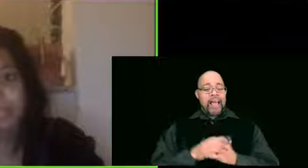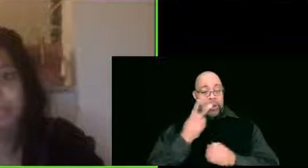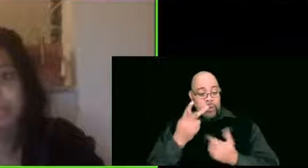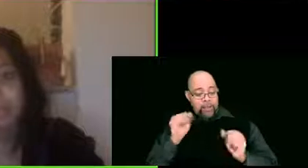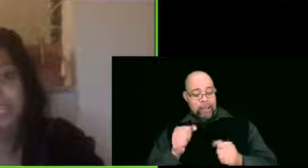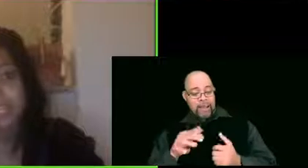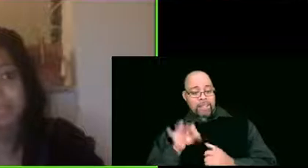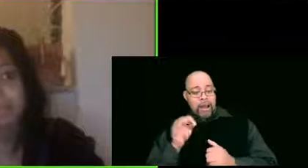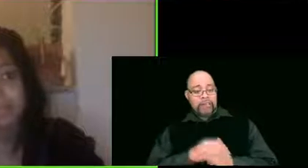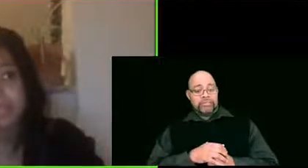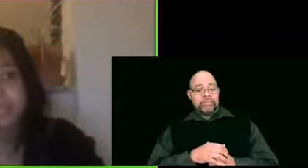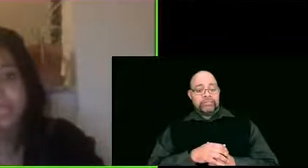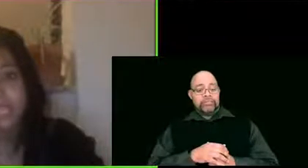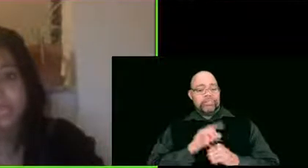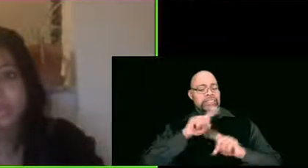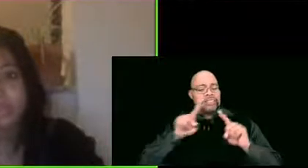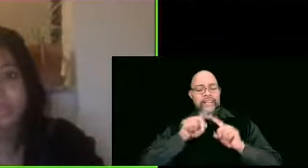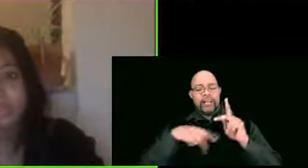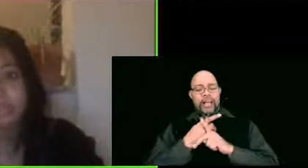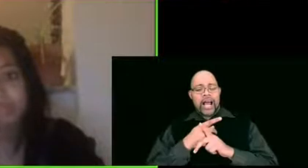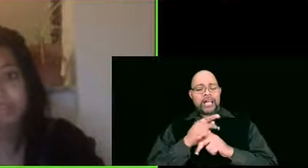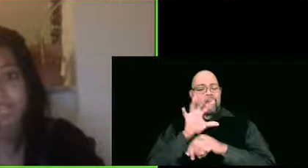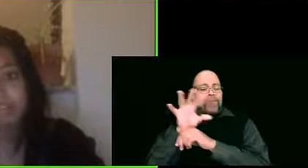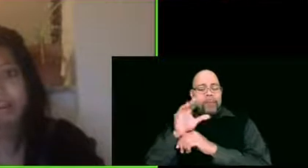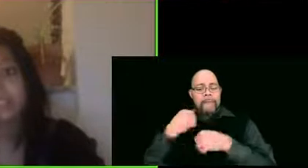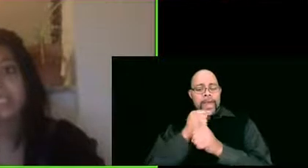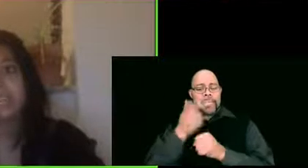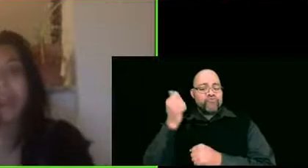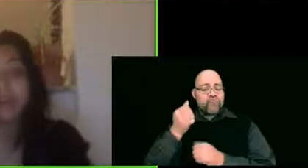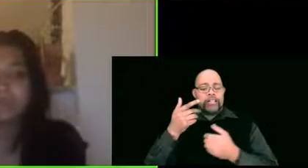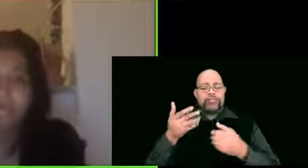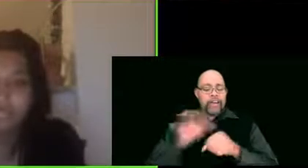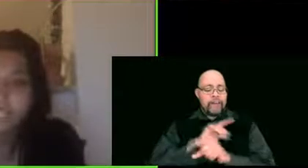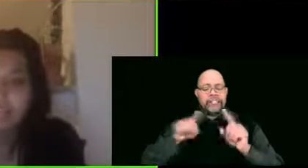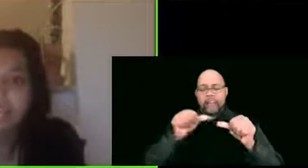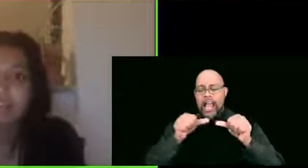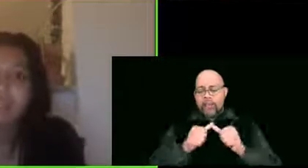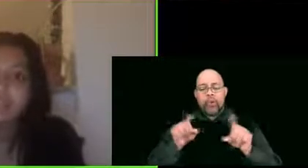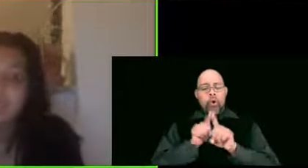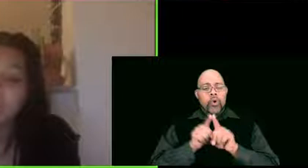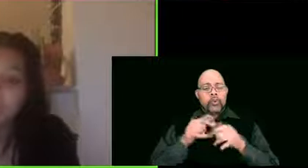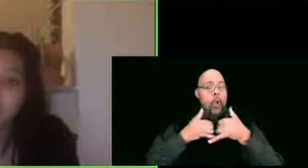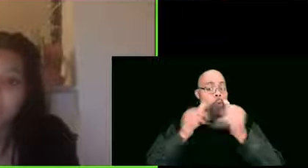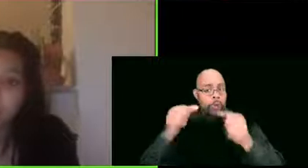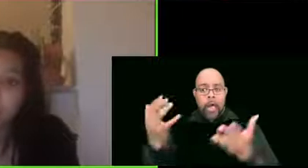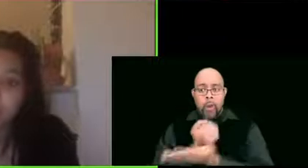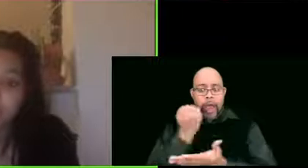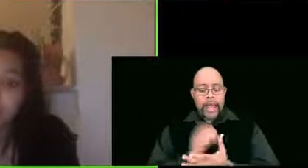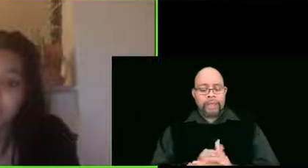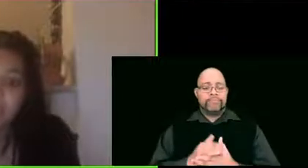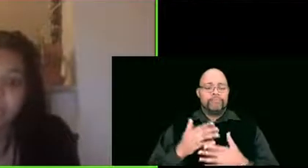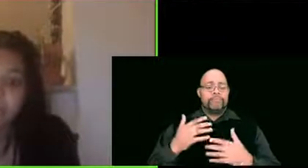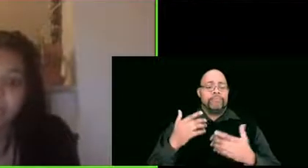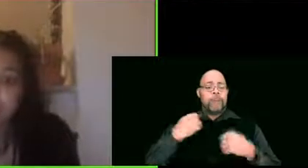have a look and there's all sorts of different filmmaking grants that go out covering different areas. There's also awards that you can